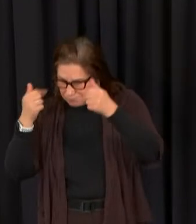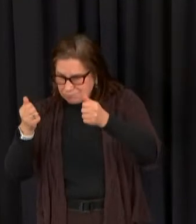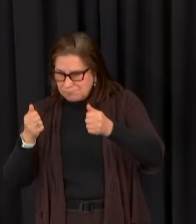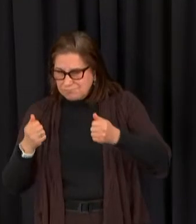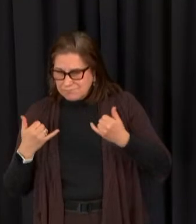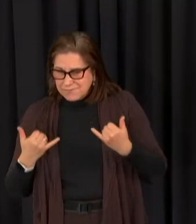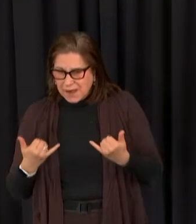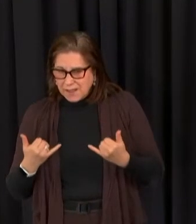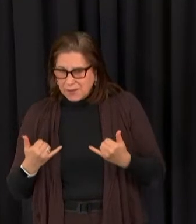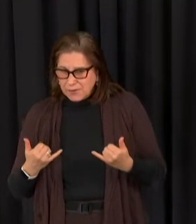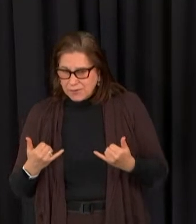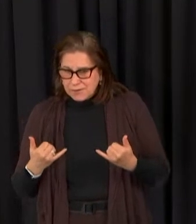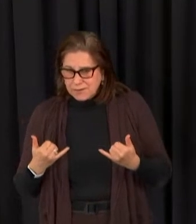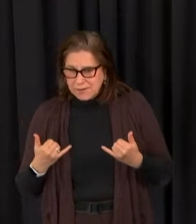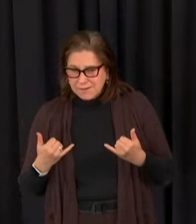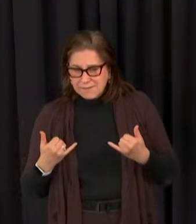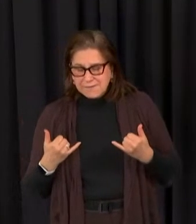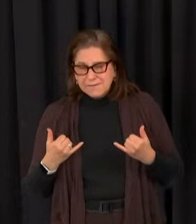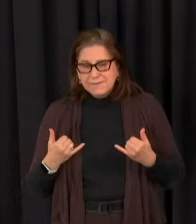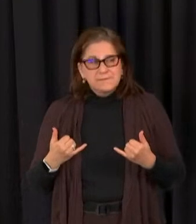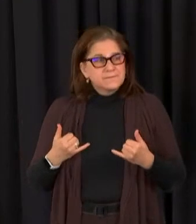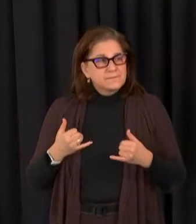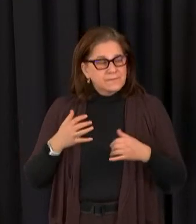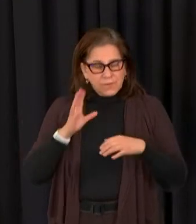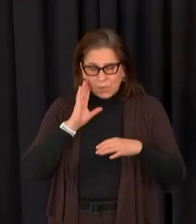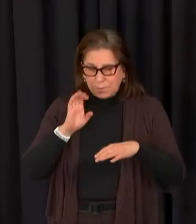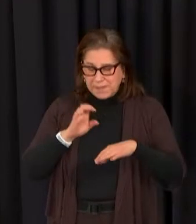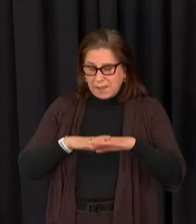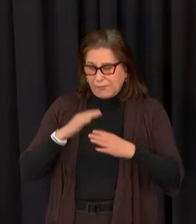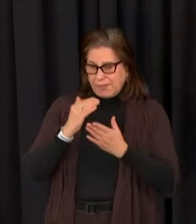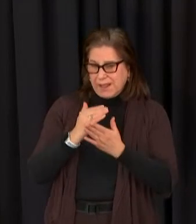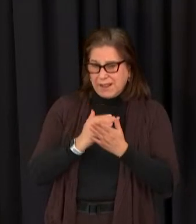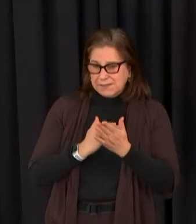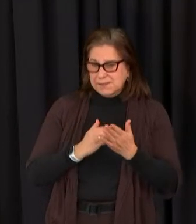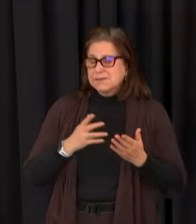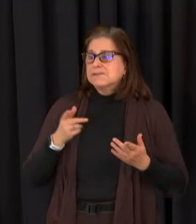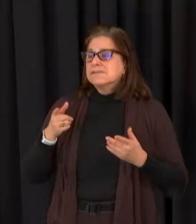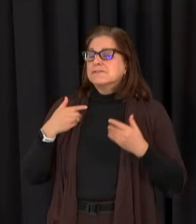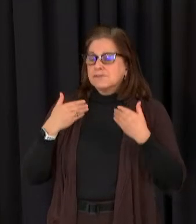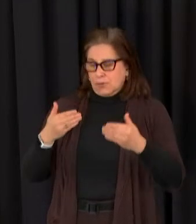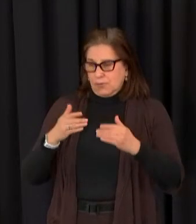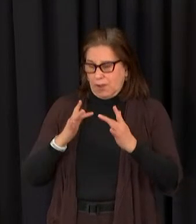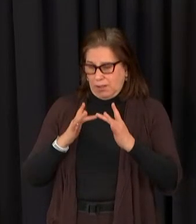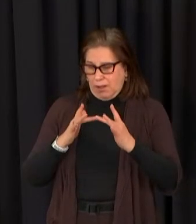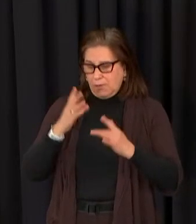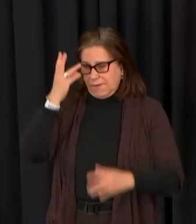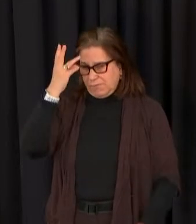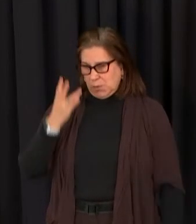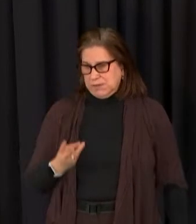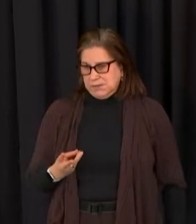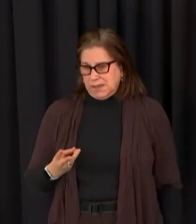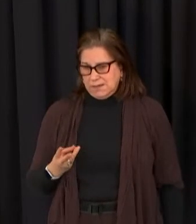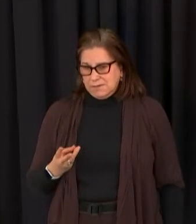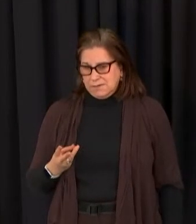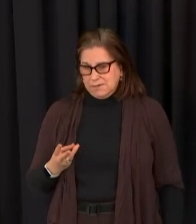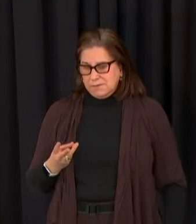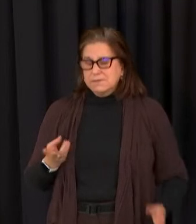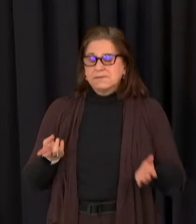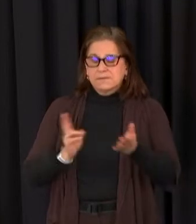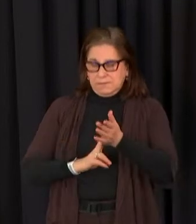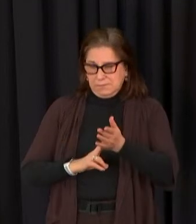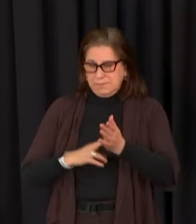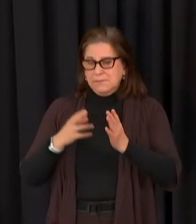haven't received your vaccine and you're on this list, we want you to go to the site on Wednesday to sign